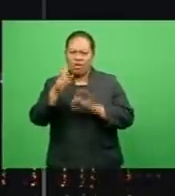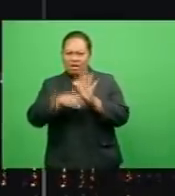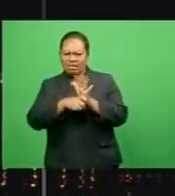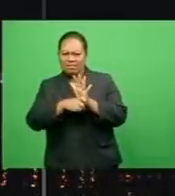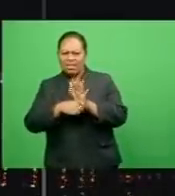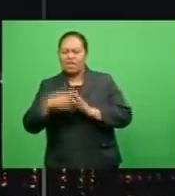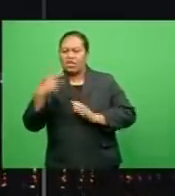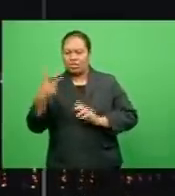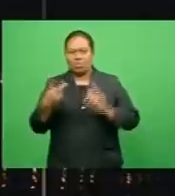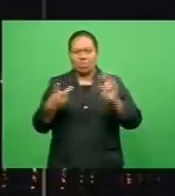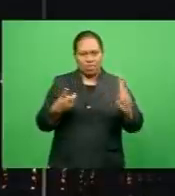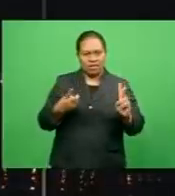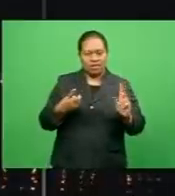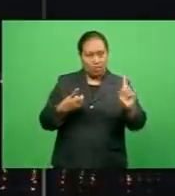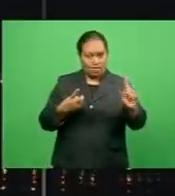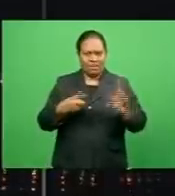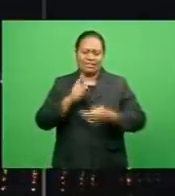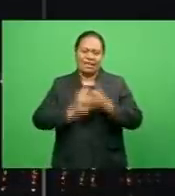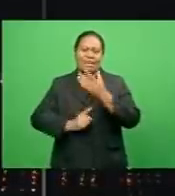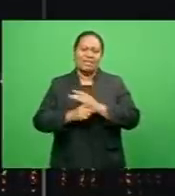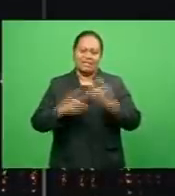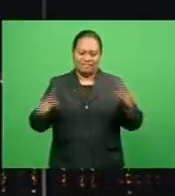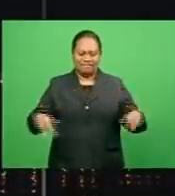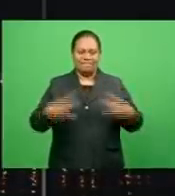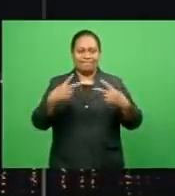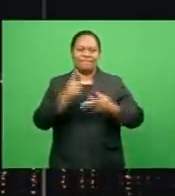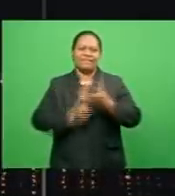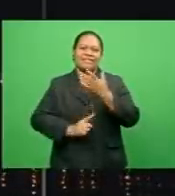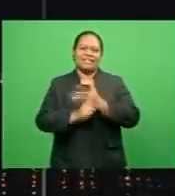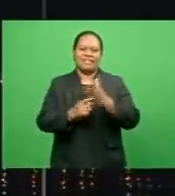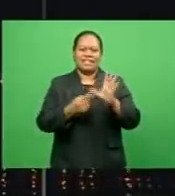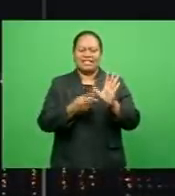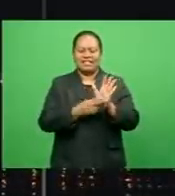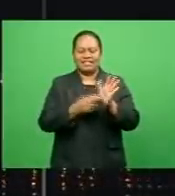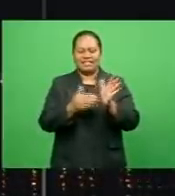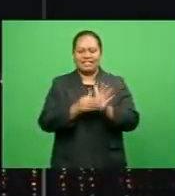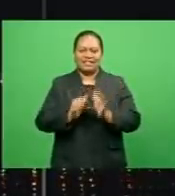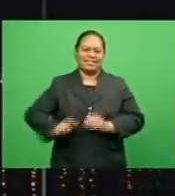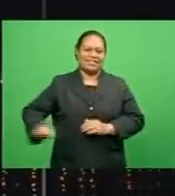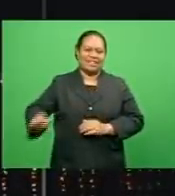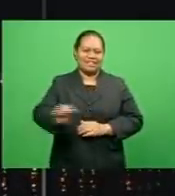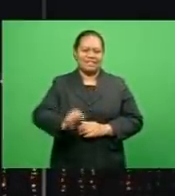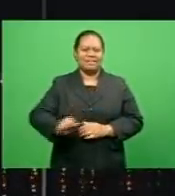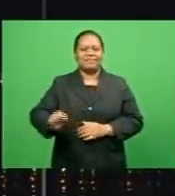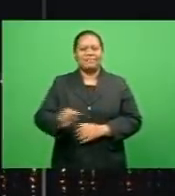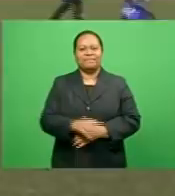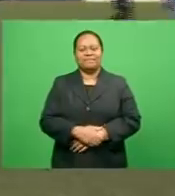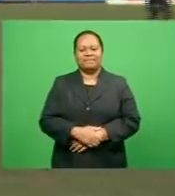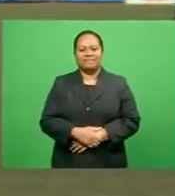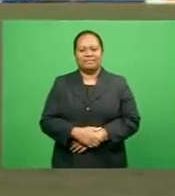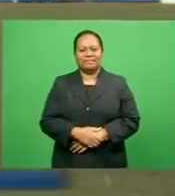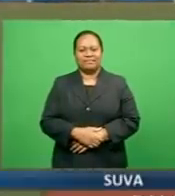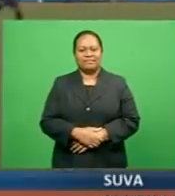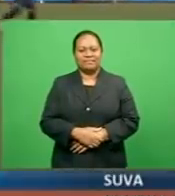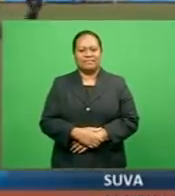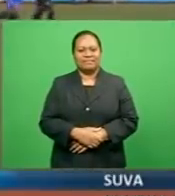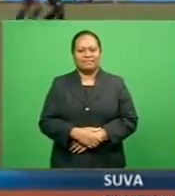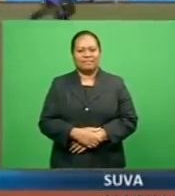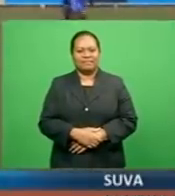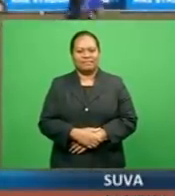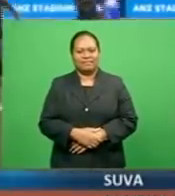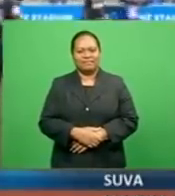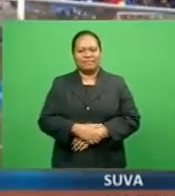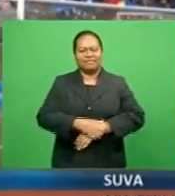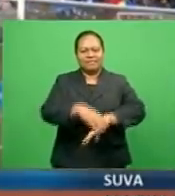2-1 in the first Premier Division semi-final at the NZ Stadium. Karalaini Tavi has more. The men in